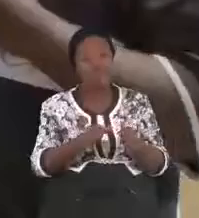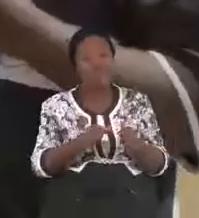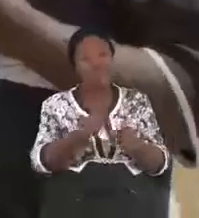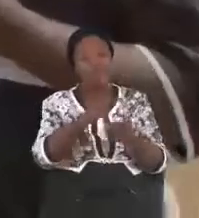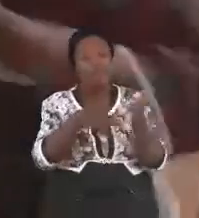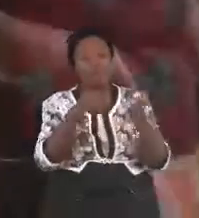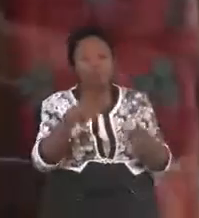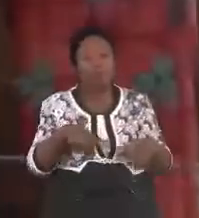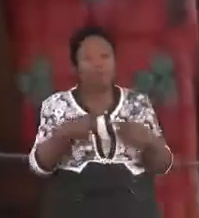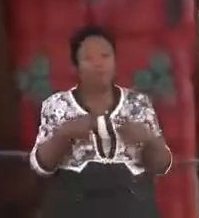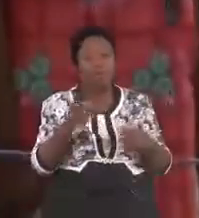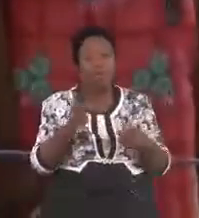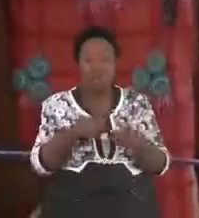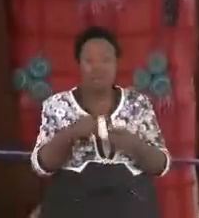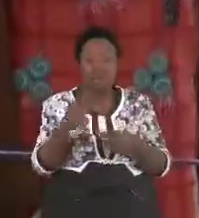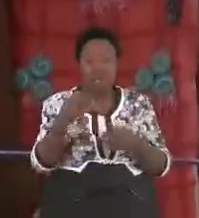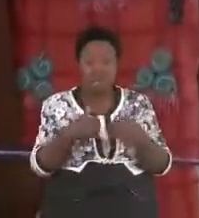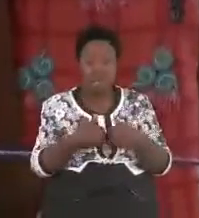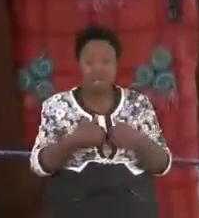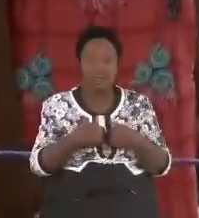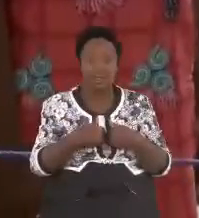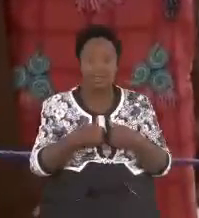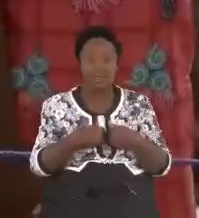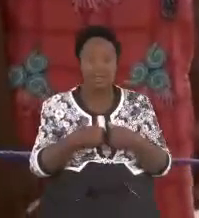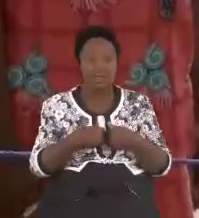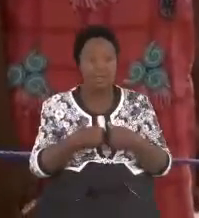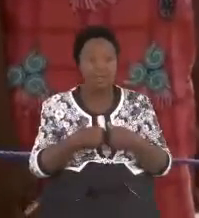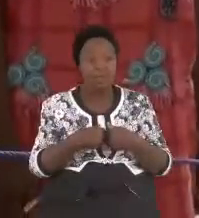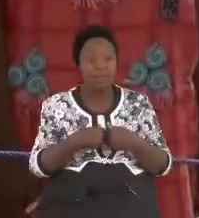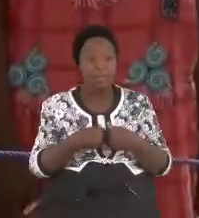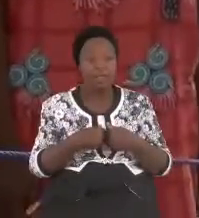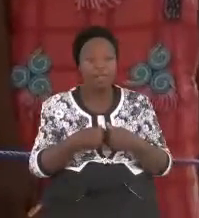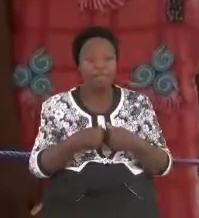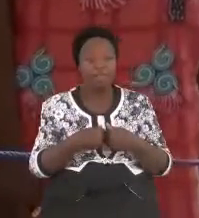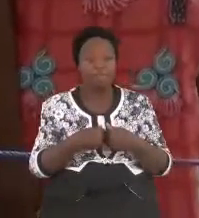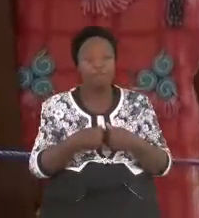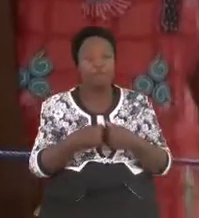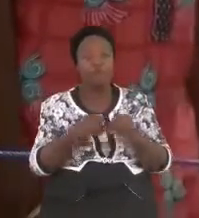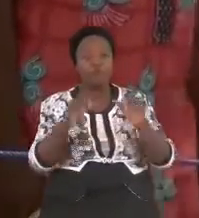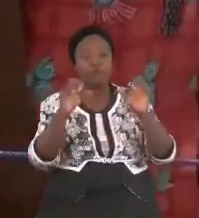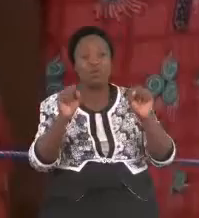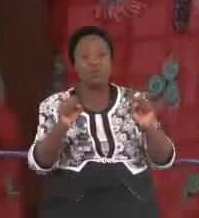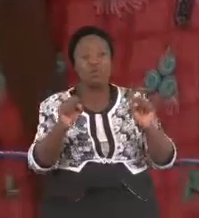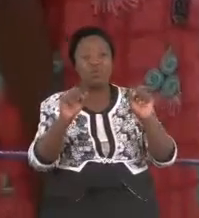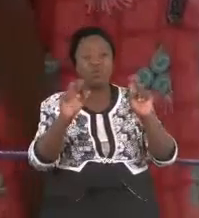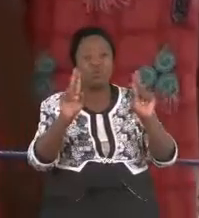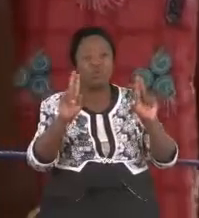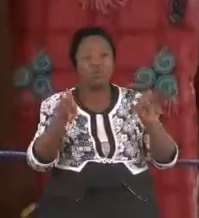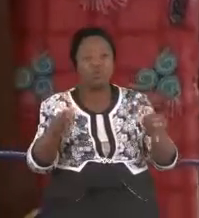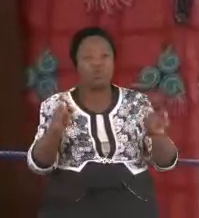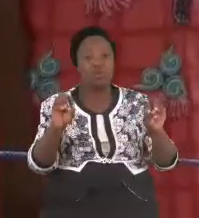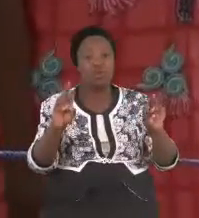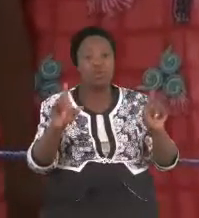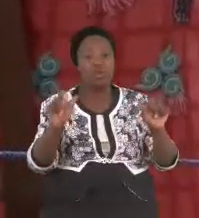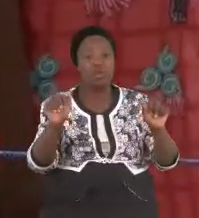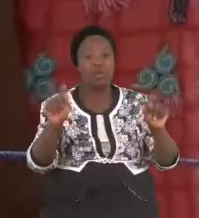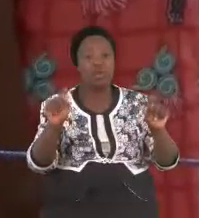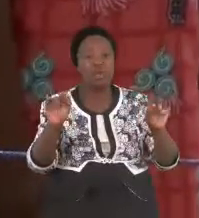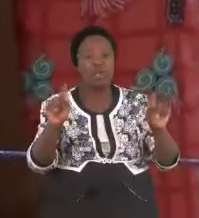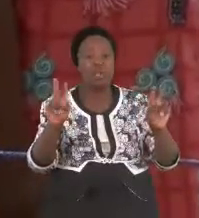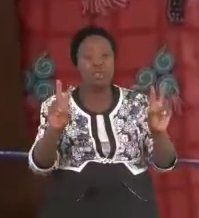and yes superlative sympathy it's by your side it's compassions they fail